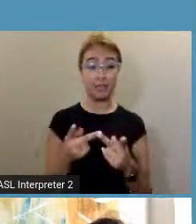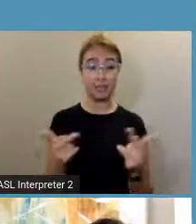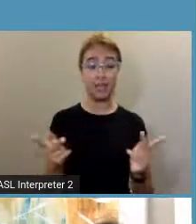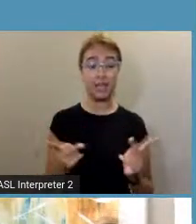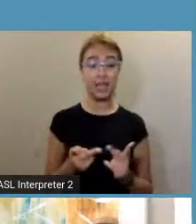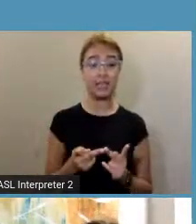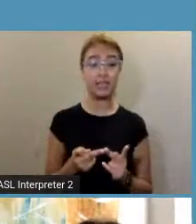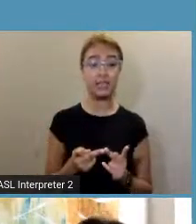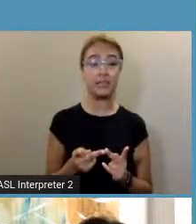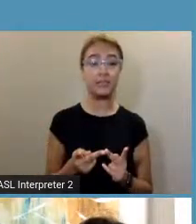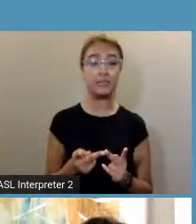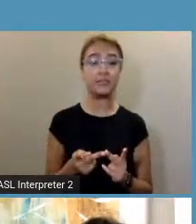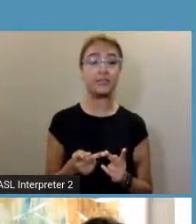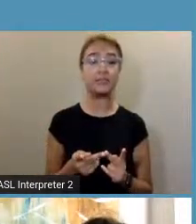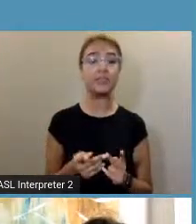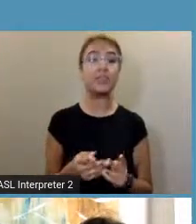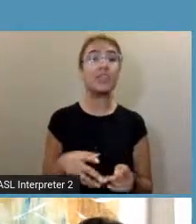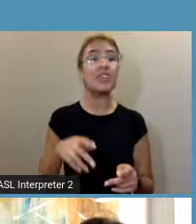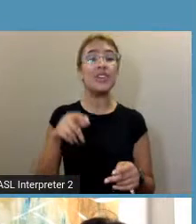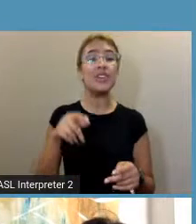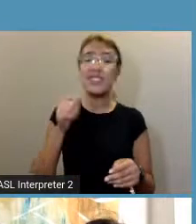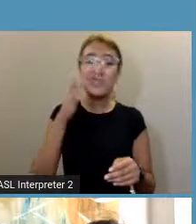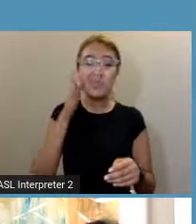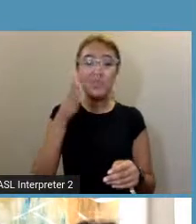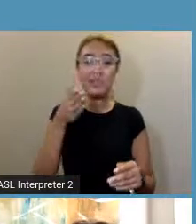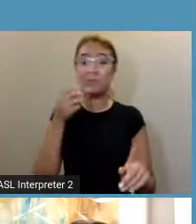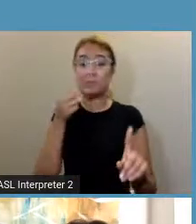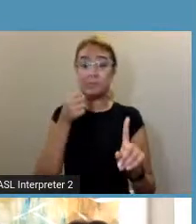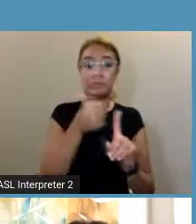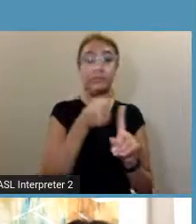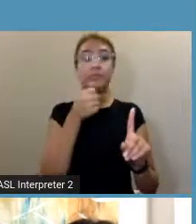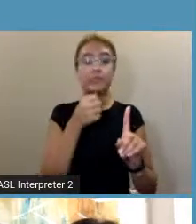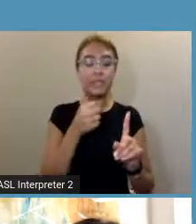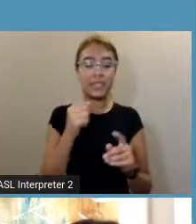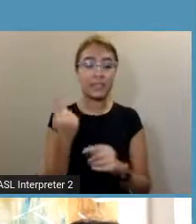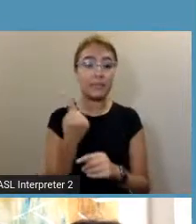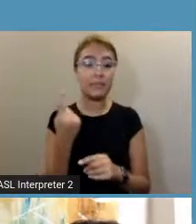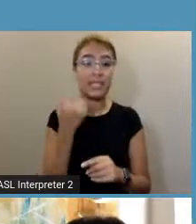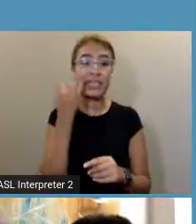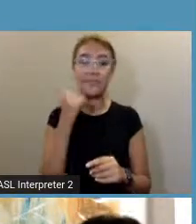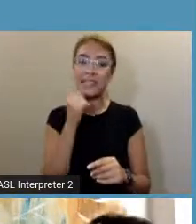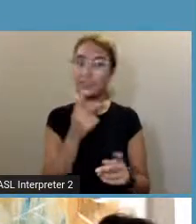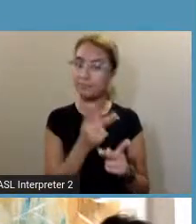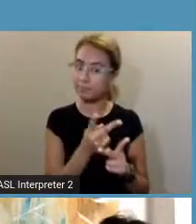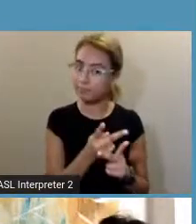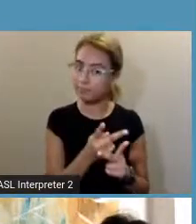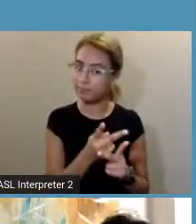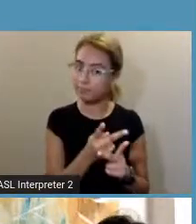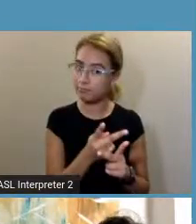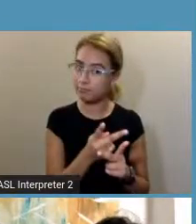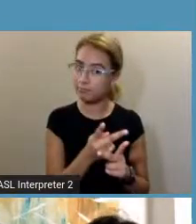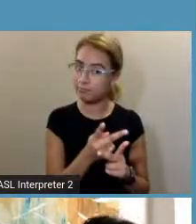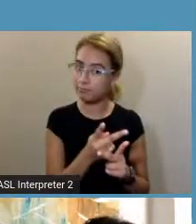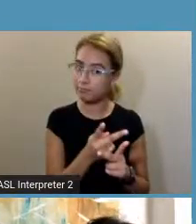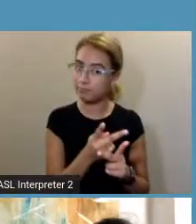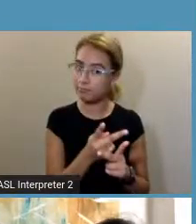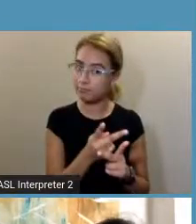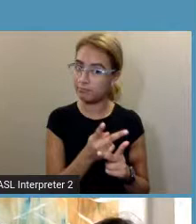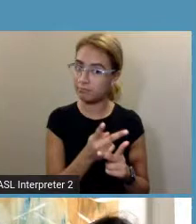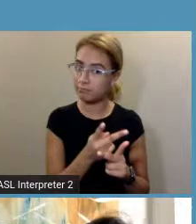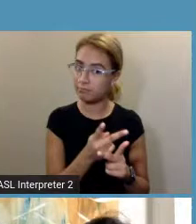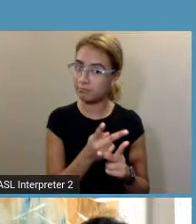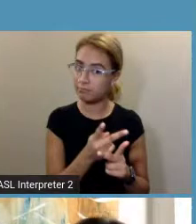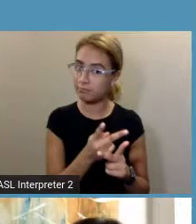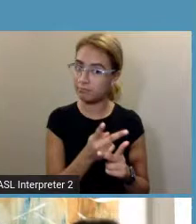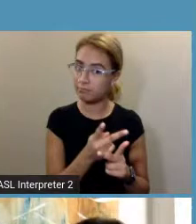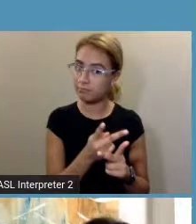have someone bumping into something if they're not careful. However, you can also do it without the extra 3D stuff and just map